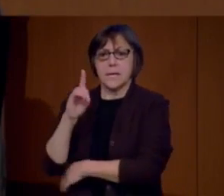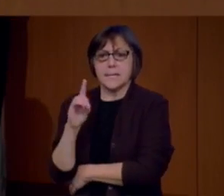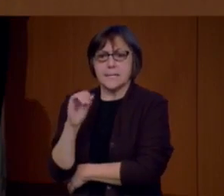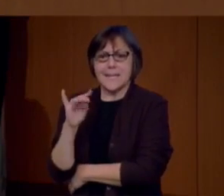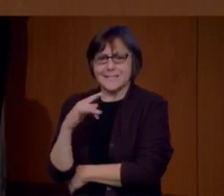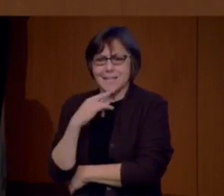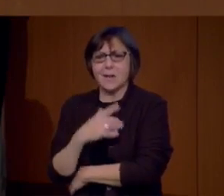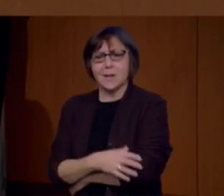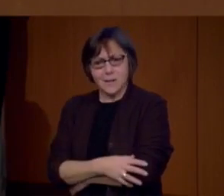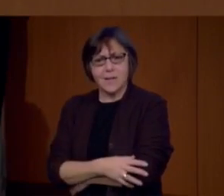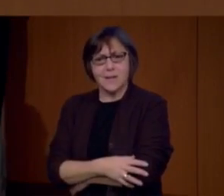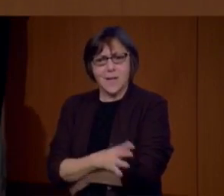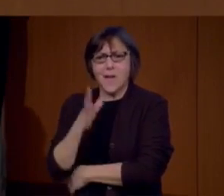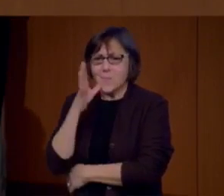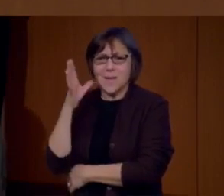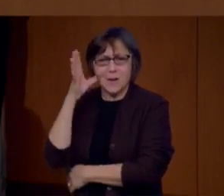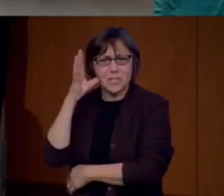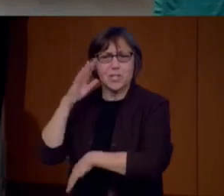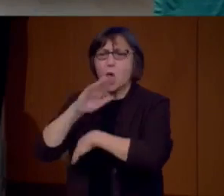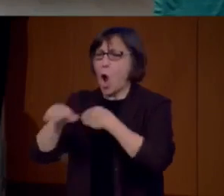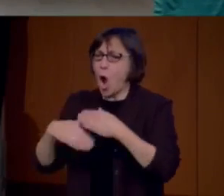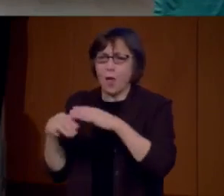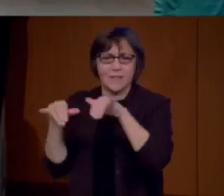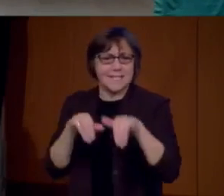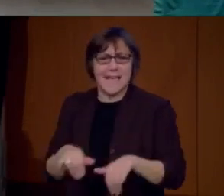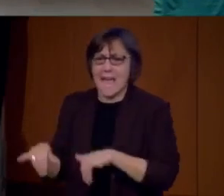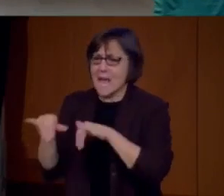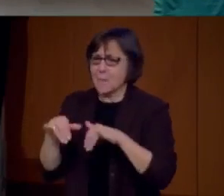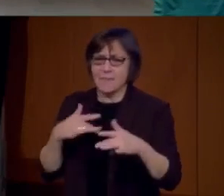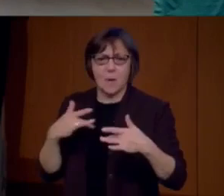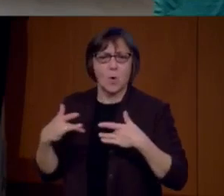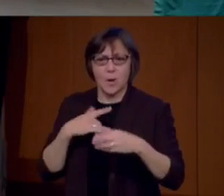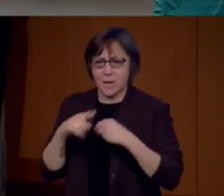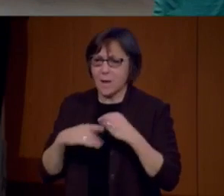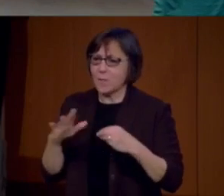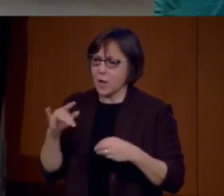says, yeah, parents are all alike, aren't they? They just worry about their kids.